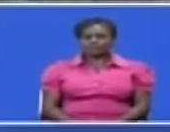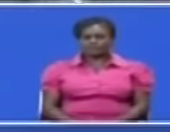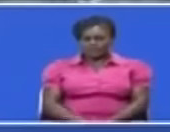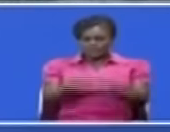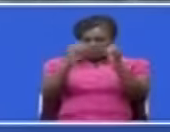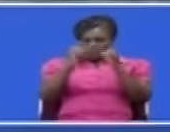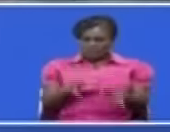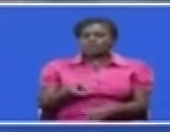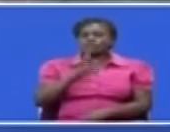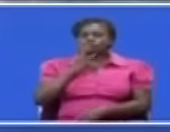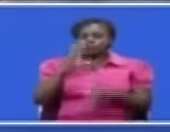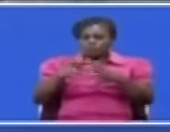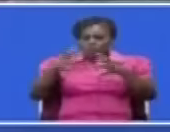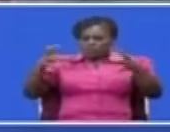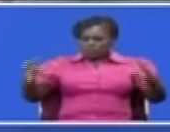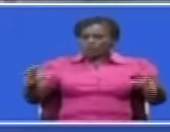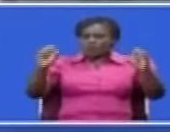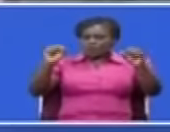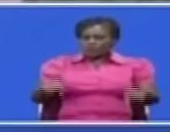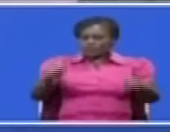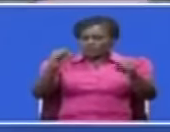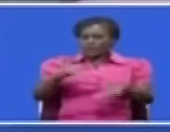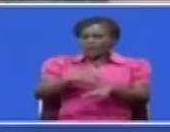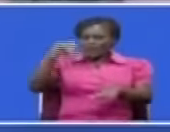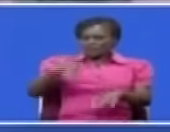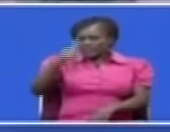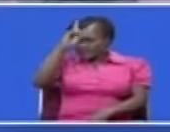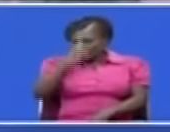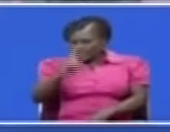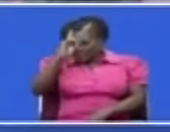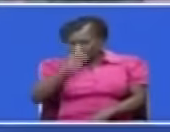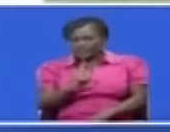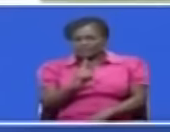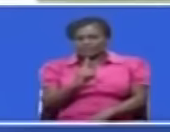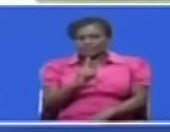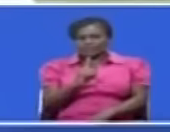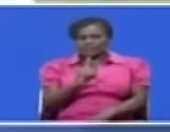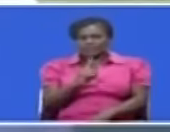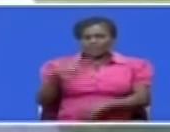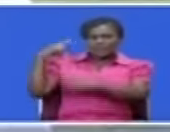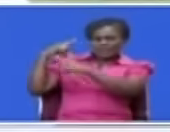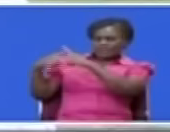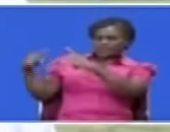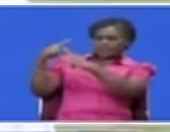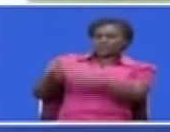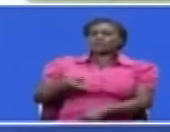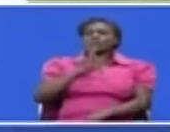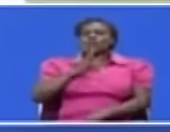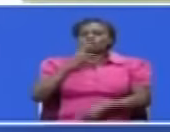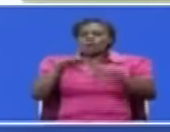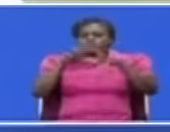If it overflows, there could be dire consequences downstream. We experience floods,